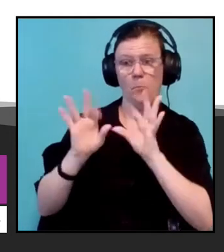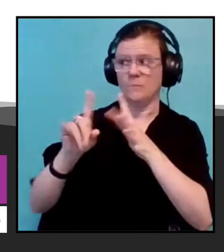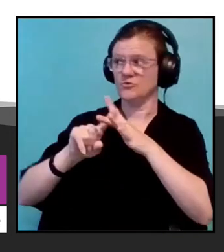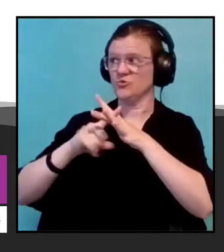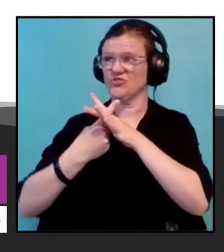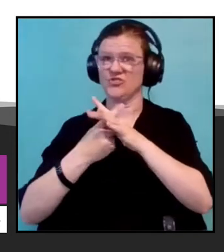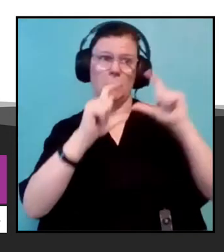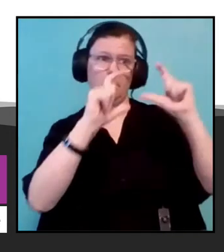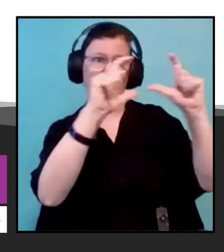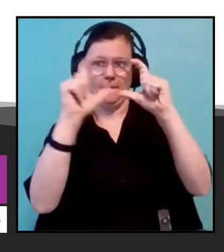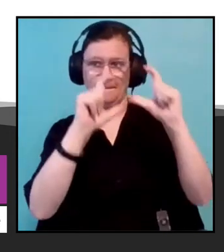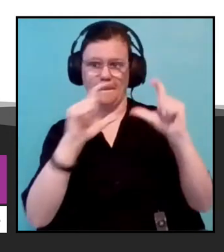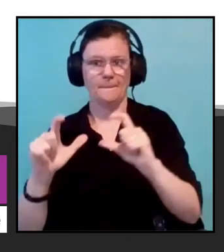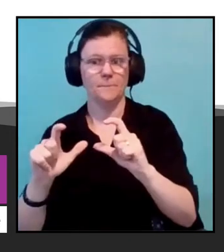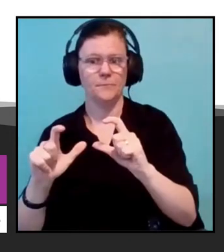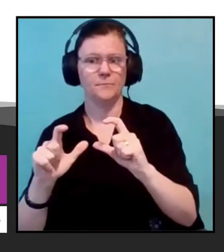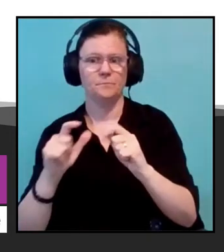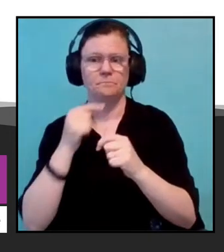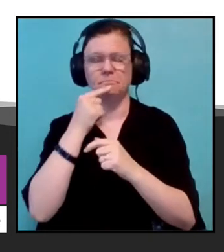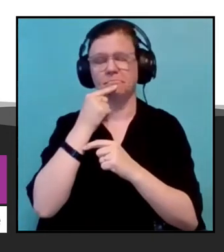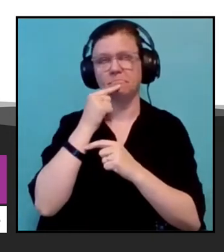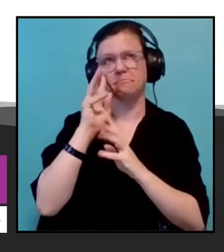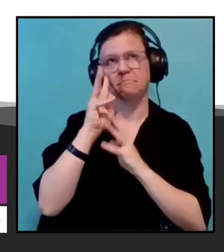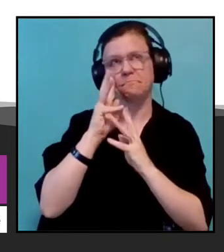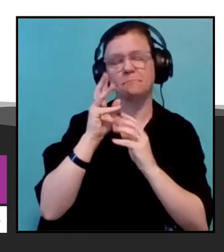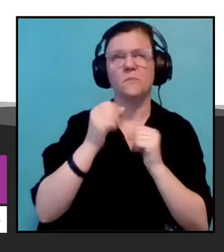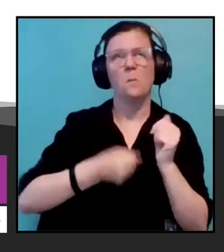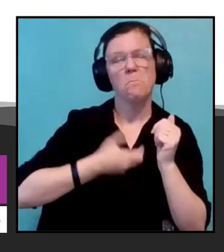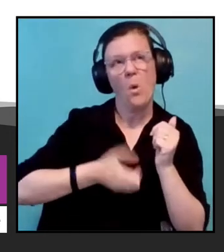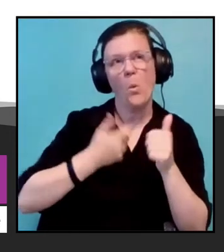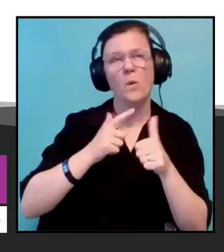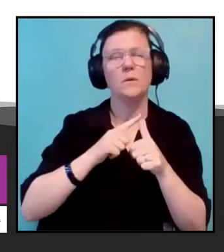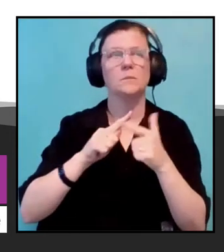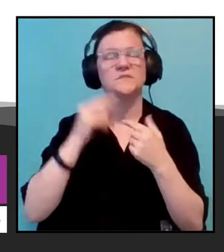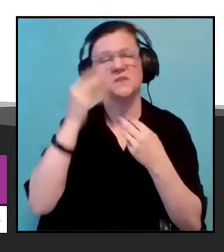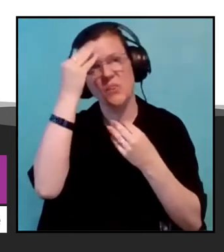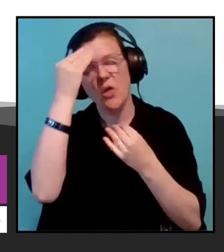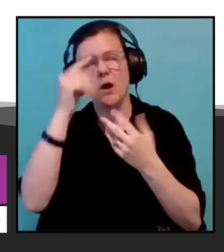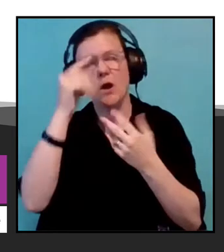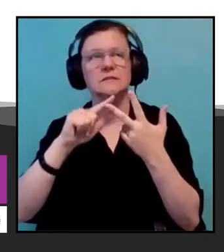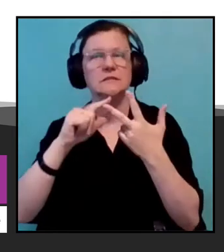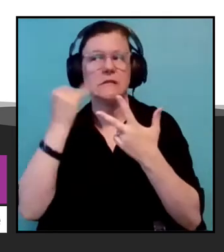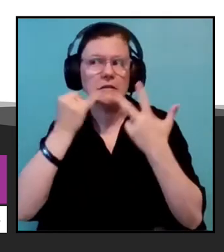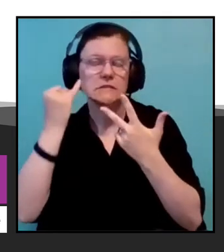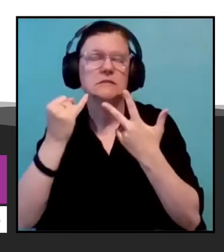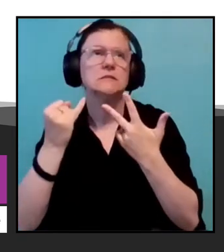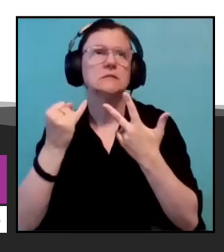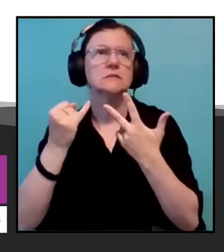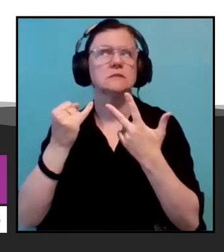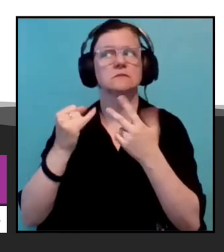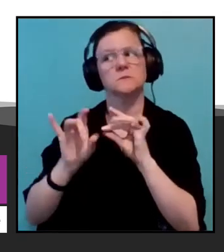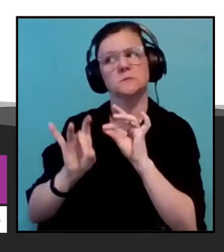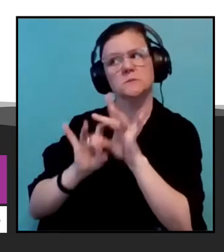we kind of started thinking of all these different poems and thoughts that we wanted people